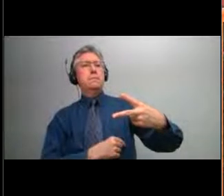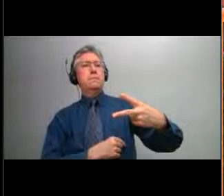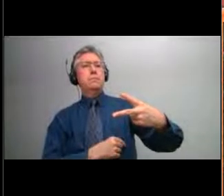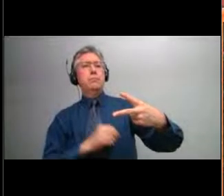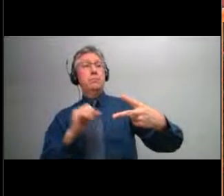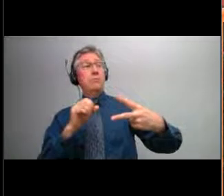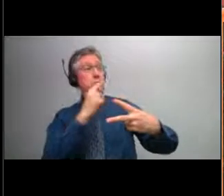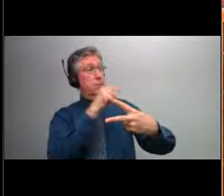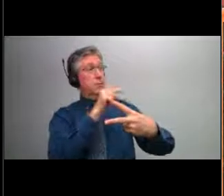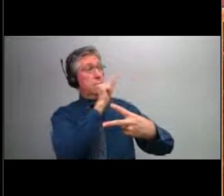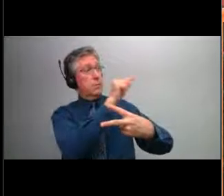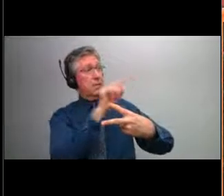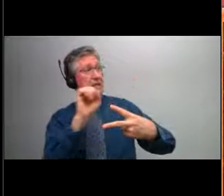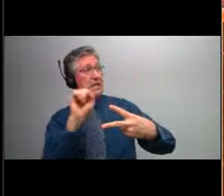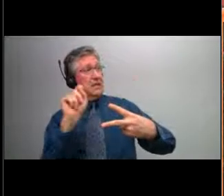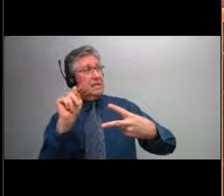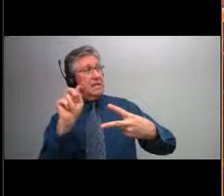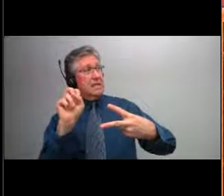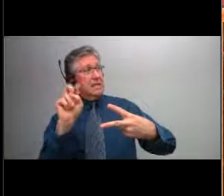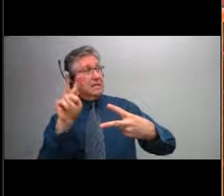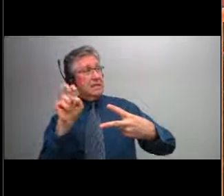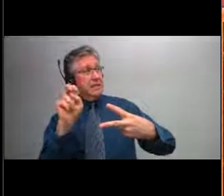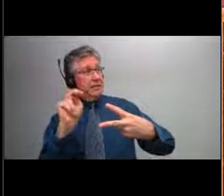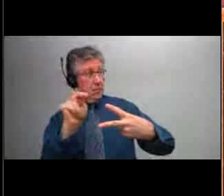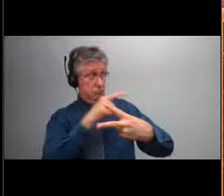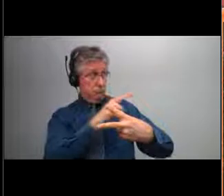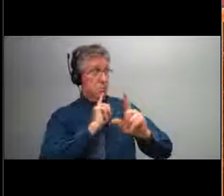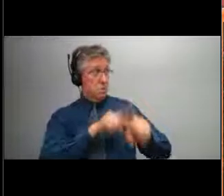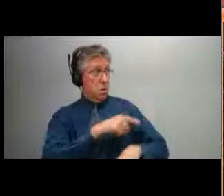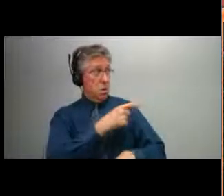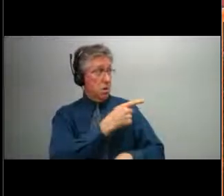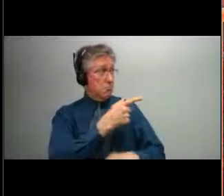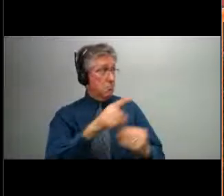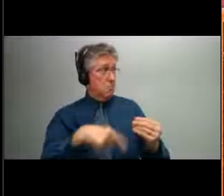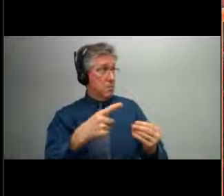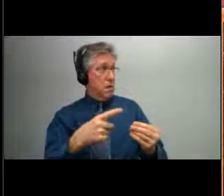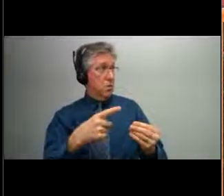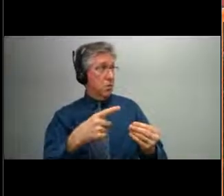Stephen, do you want to say a few words about the